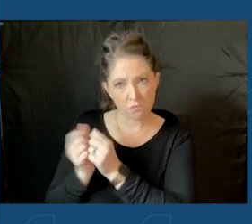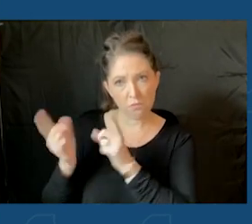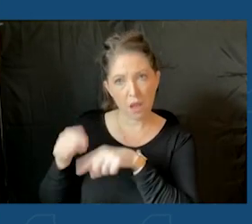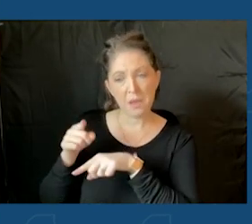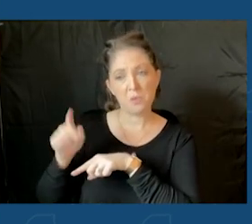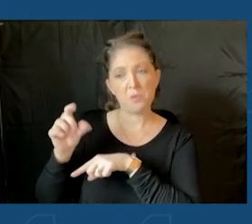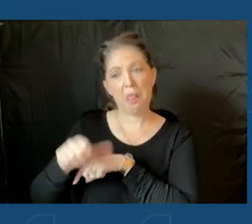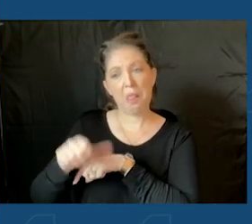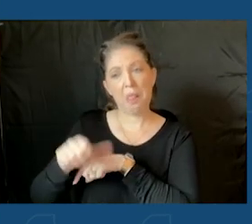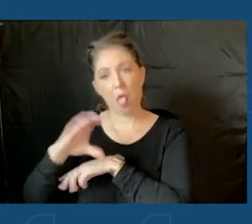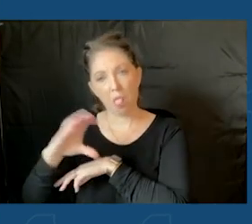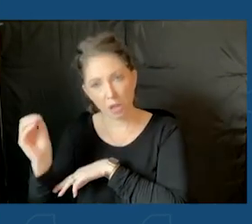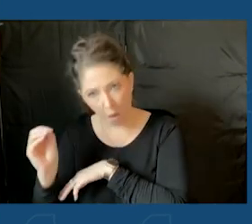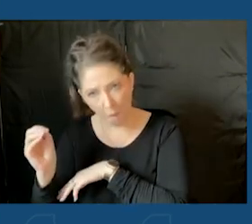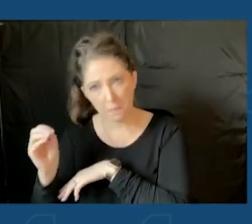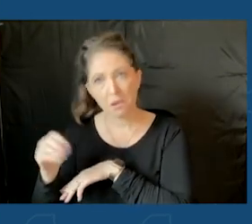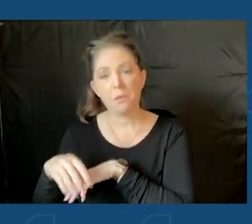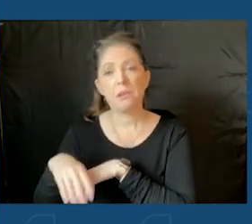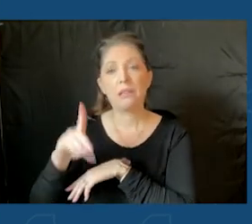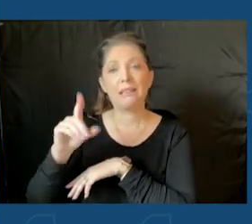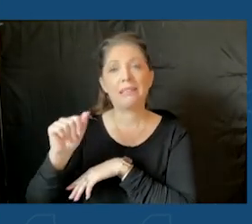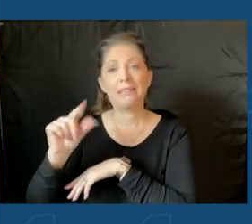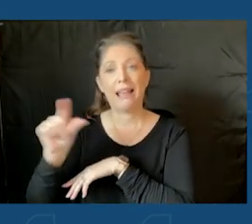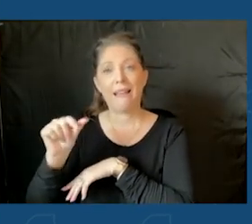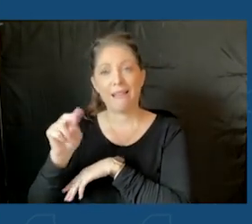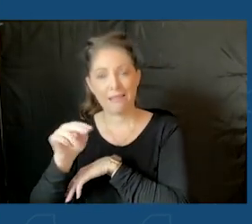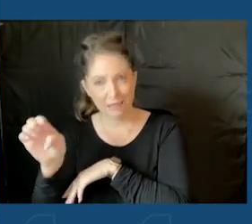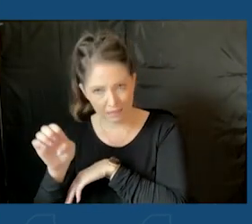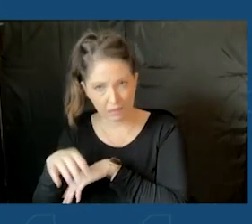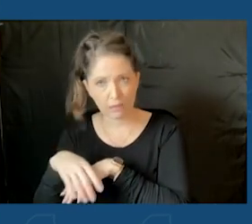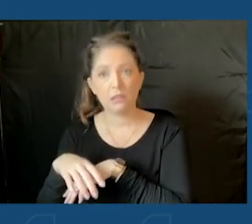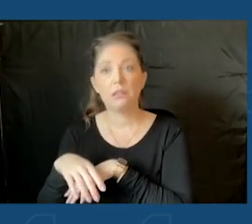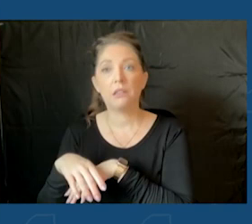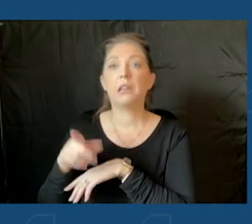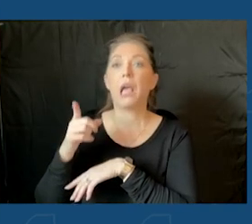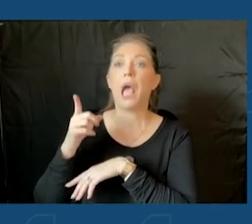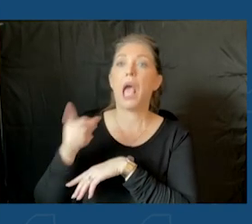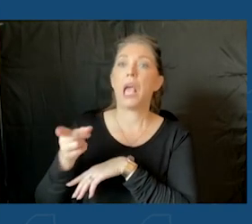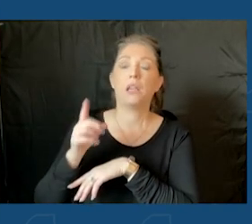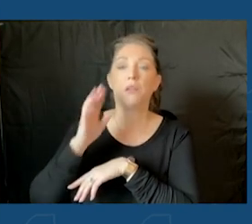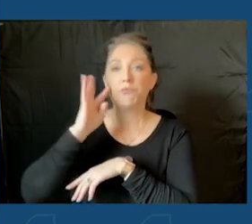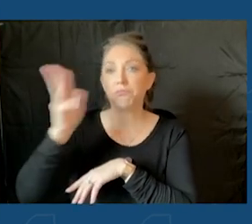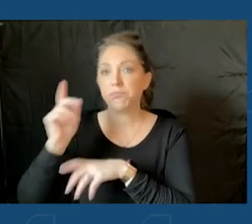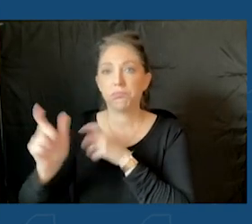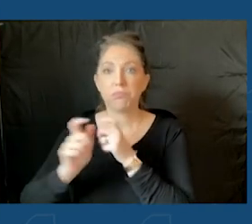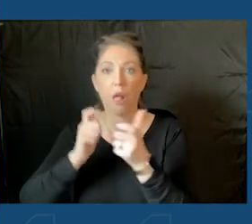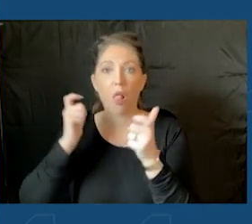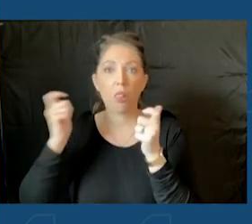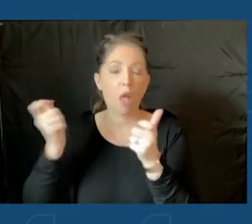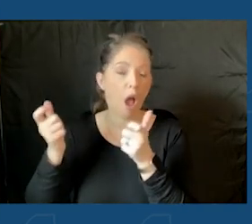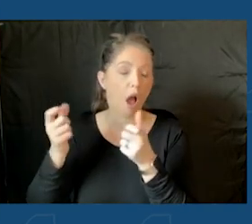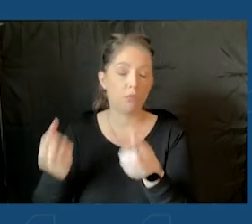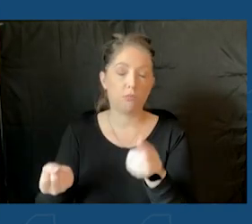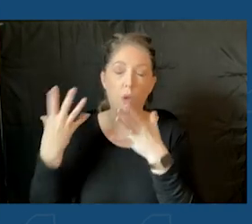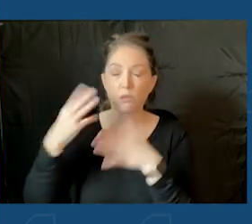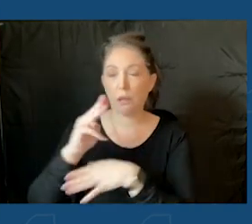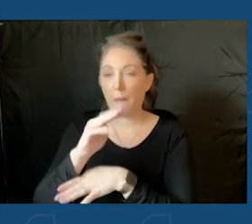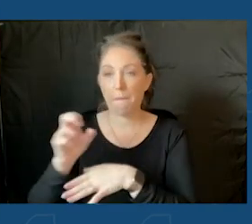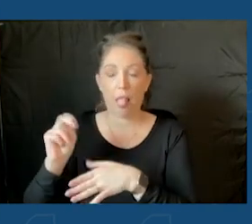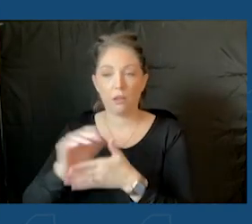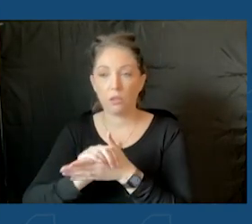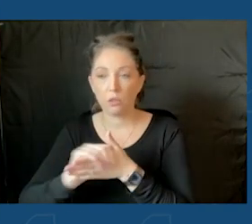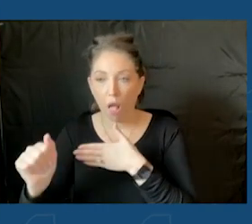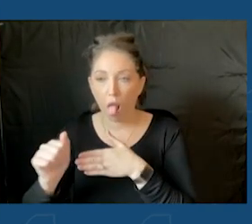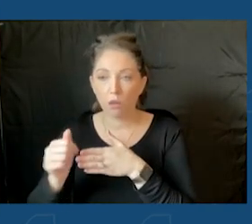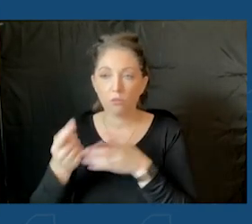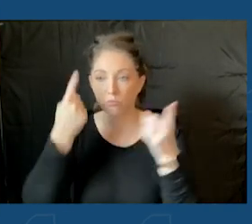Dormitory Authority of State of New York, and negotiated some very, very large multi-billion-dollar project labor agreements with. And I have to